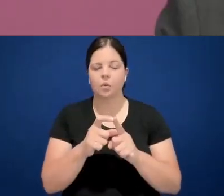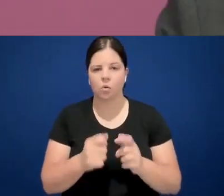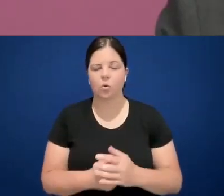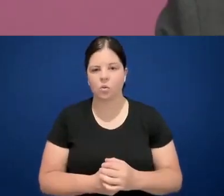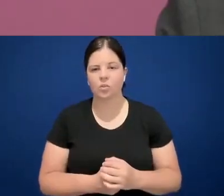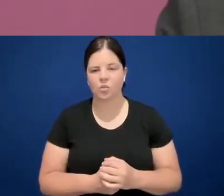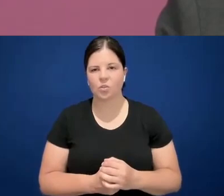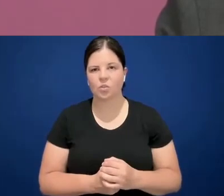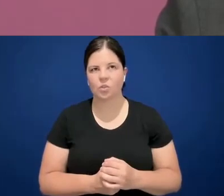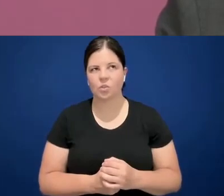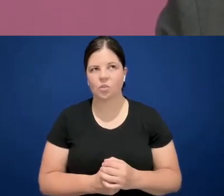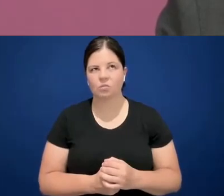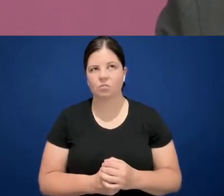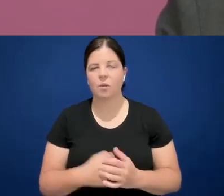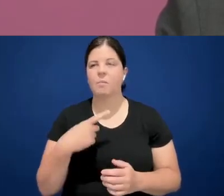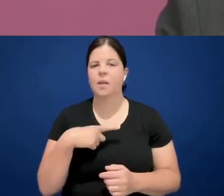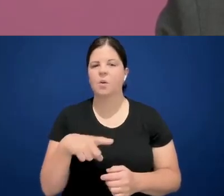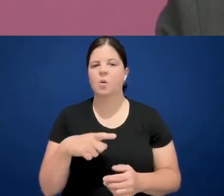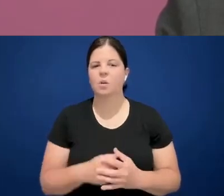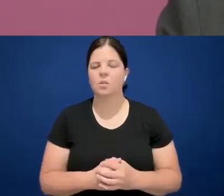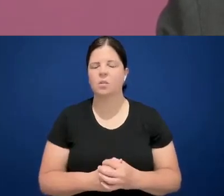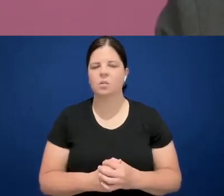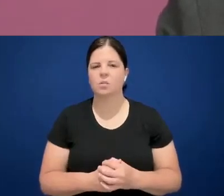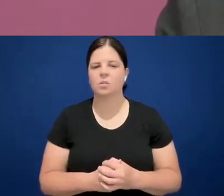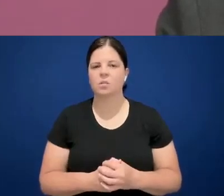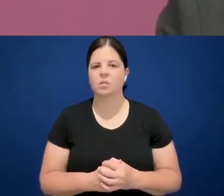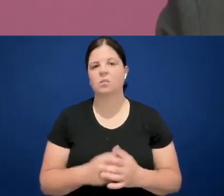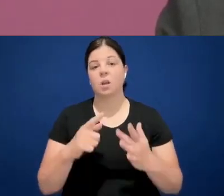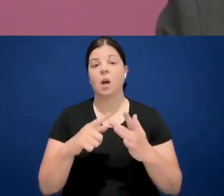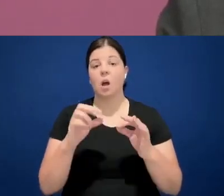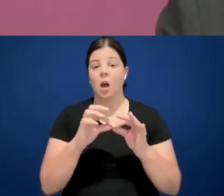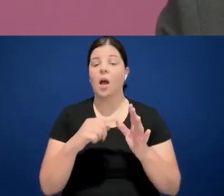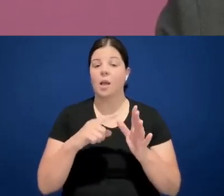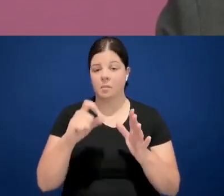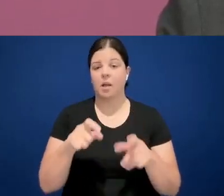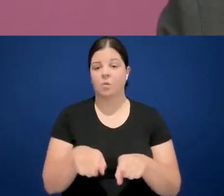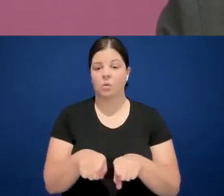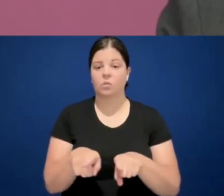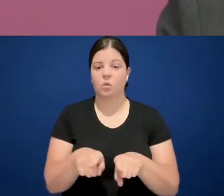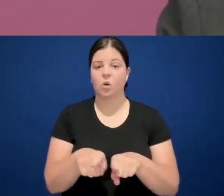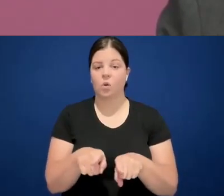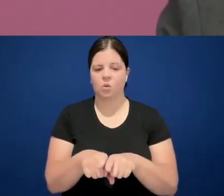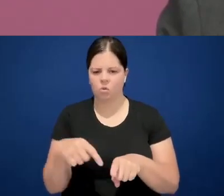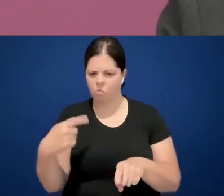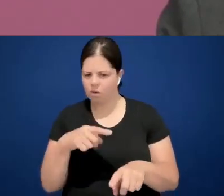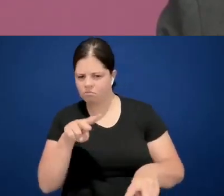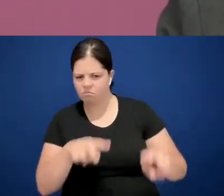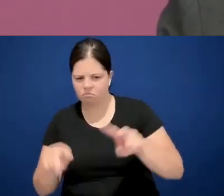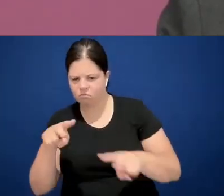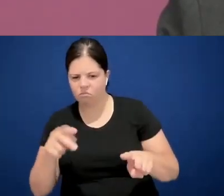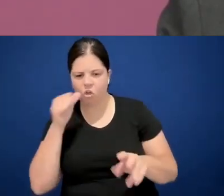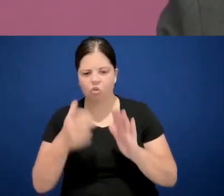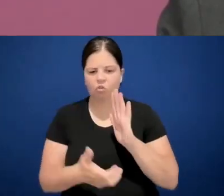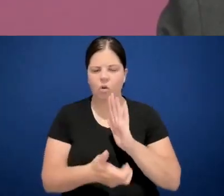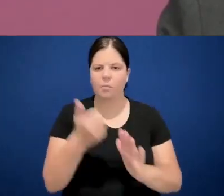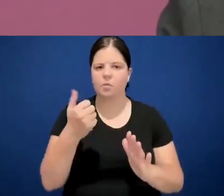that we look at IBAC as well. How do we measure the impact of our corruption prevention initiatives?